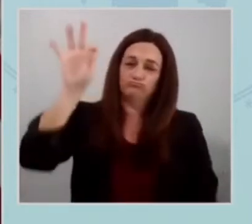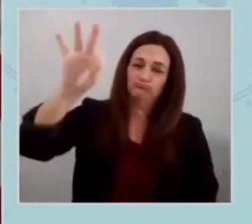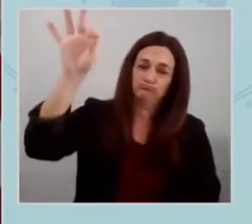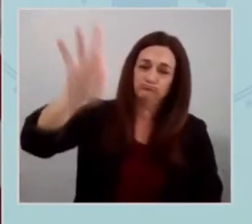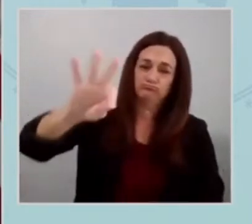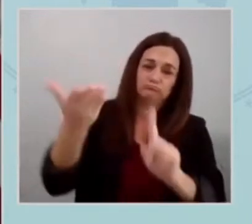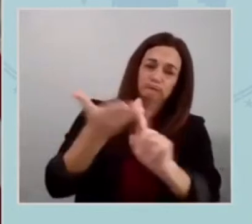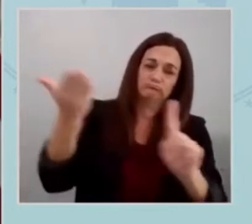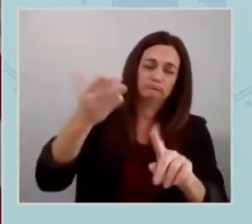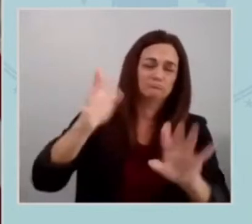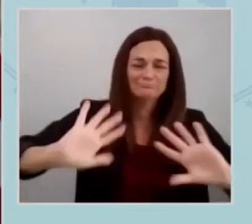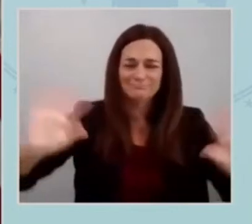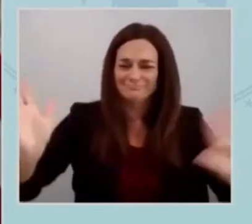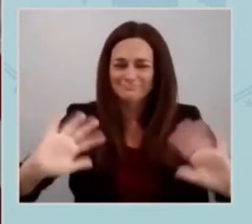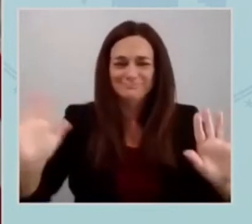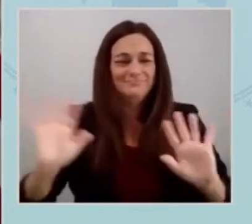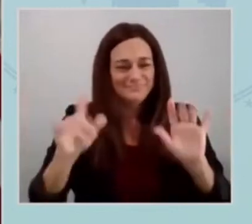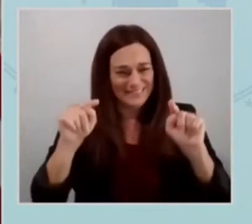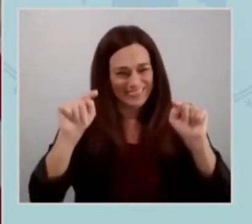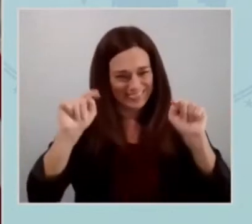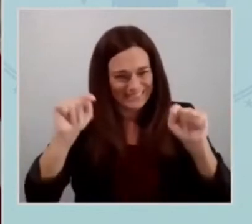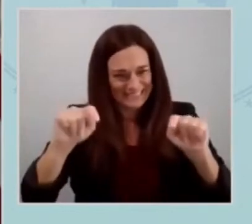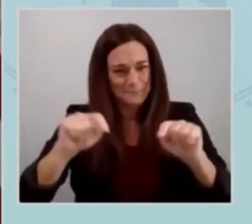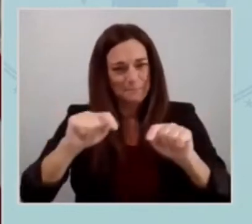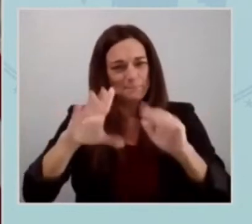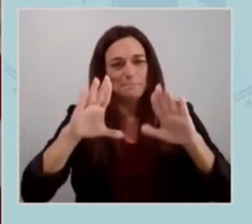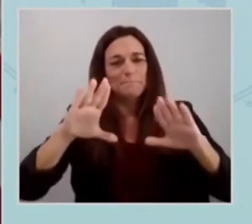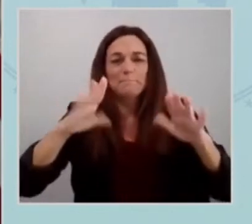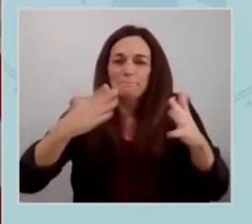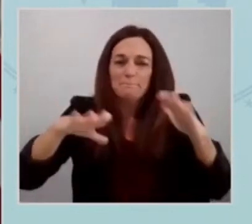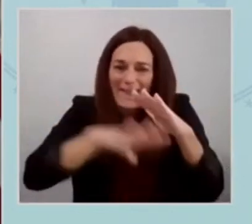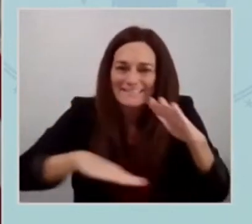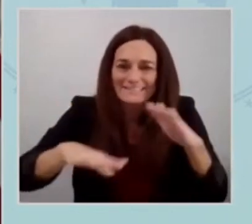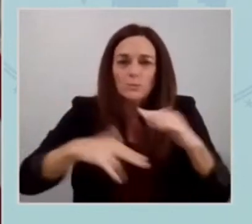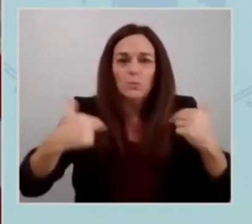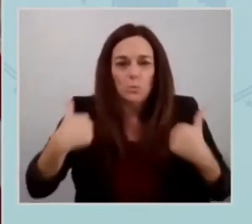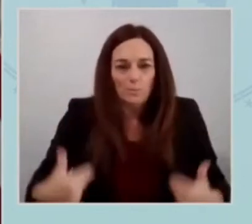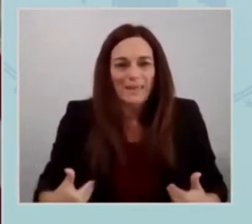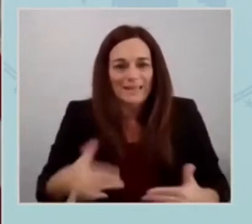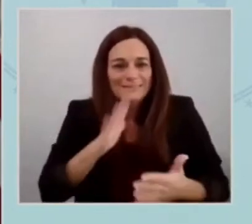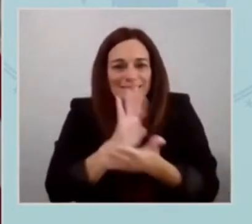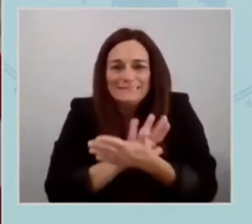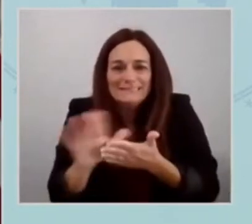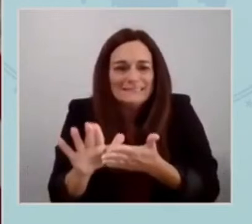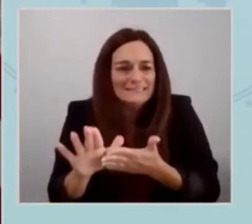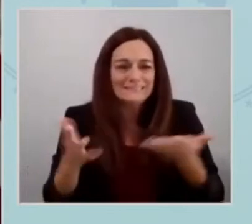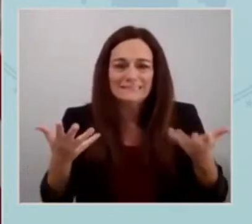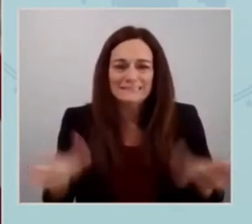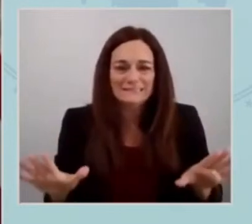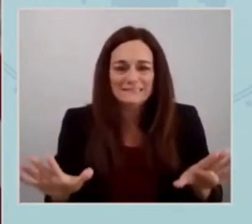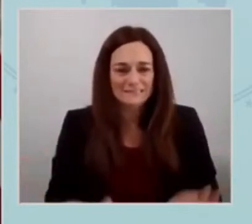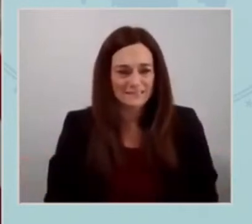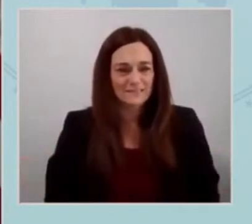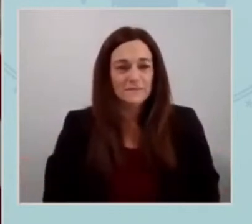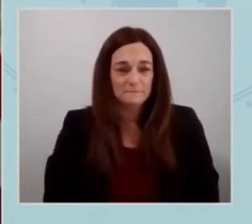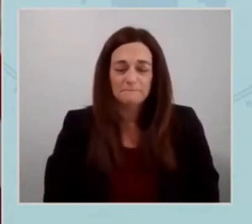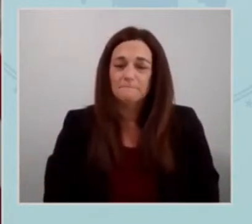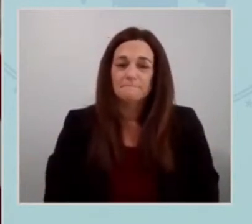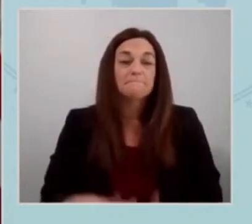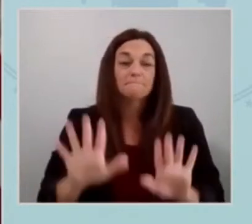about. I'm not trying to proselytize and convert anybody to anything, but it's just basic human